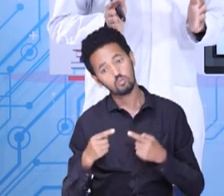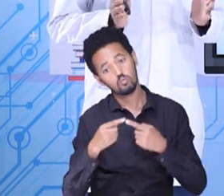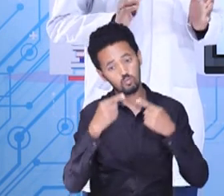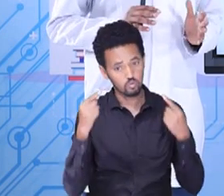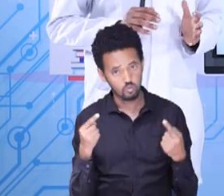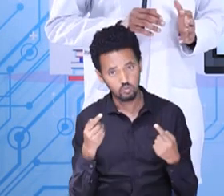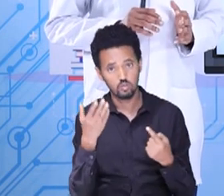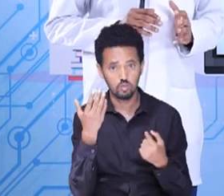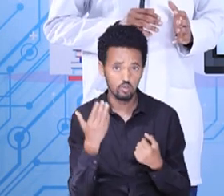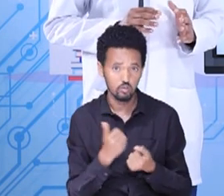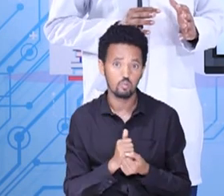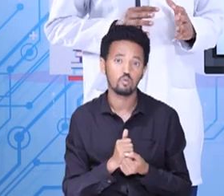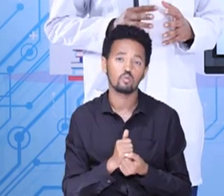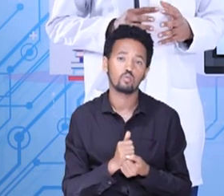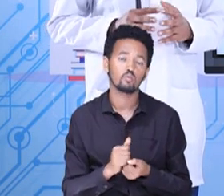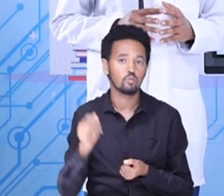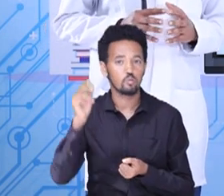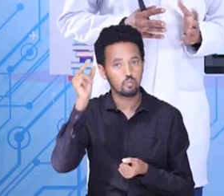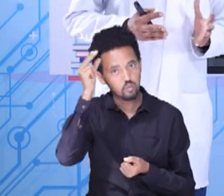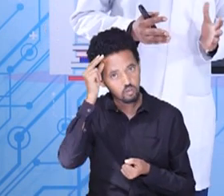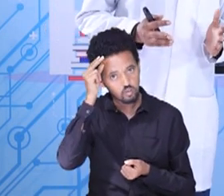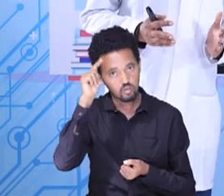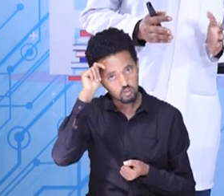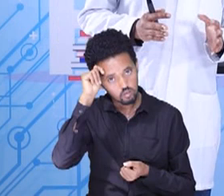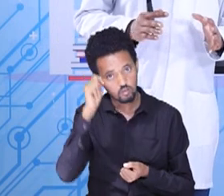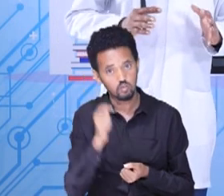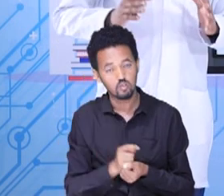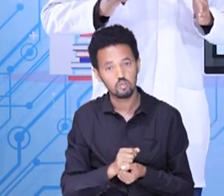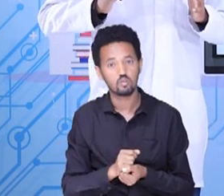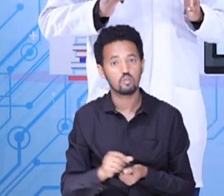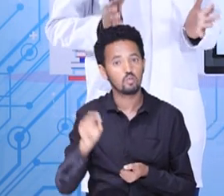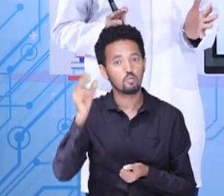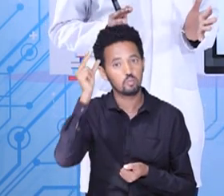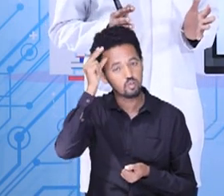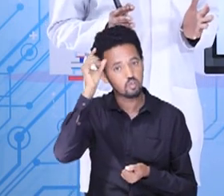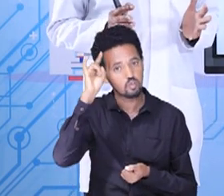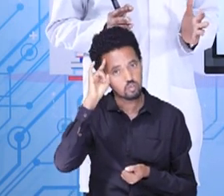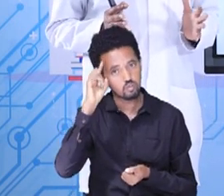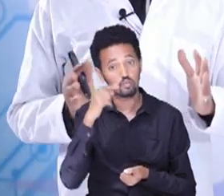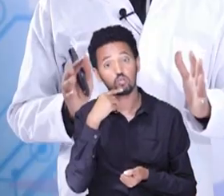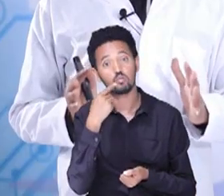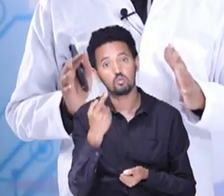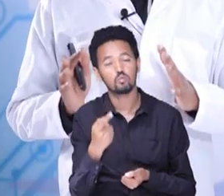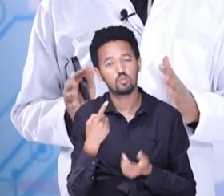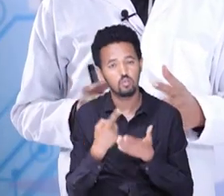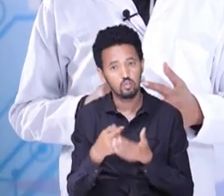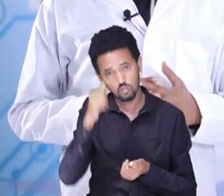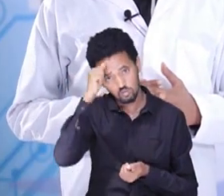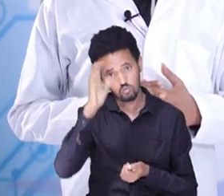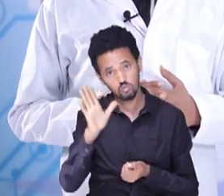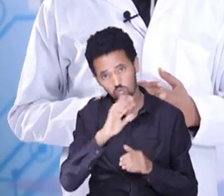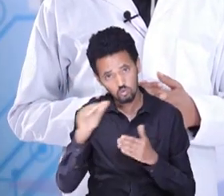against Emperor Haile Selassie, especially Blatta Takkala Walde Hawariat, Balai Zallaka, those are